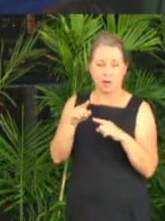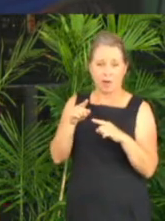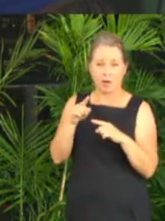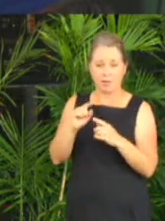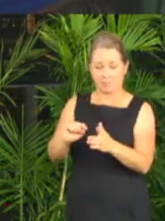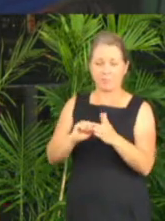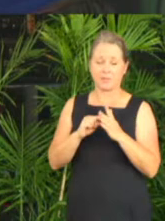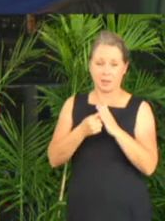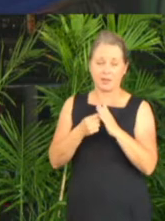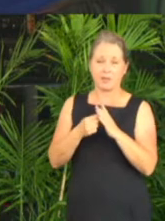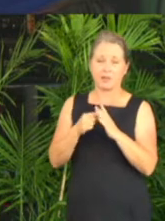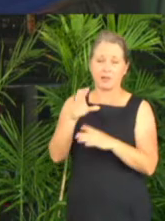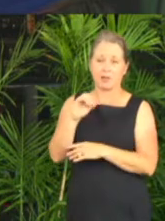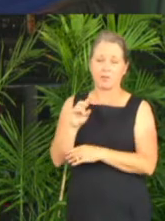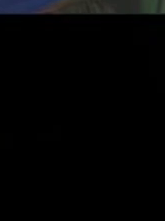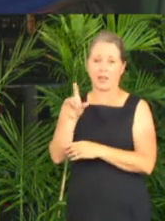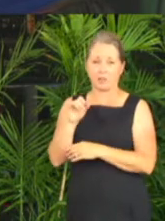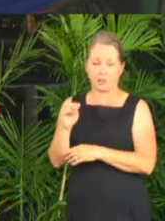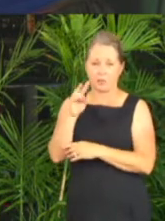in 2017,